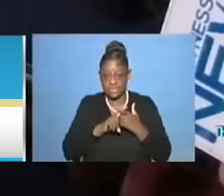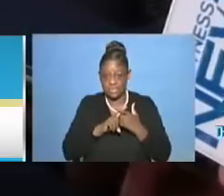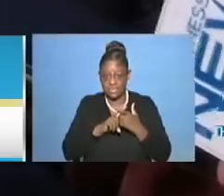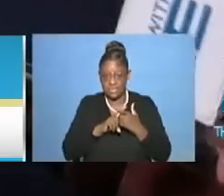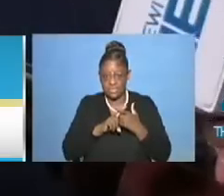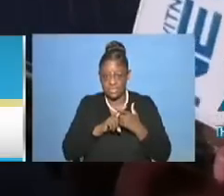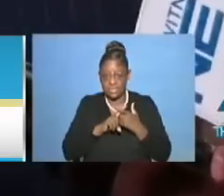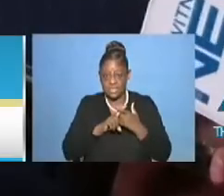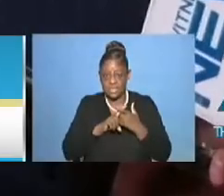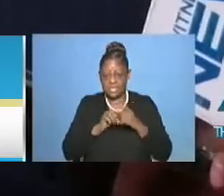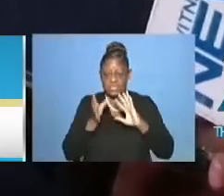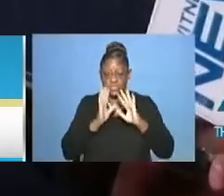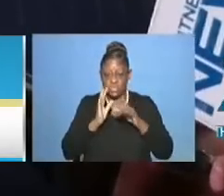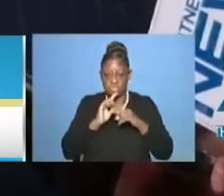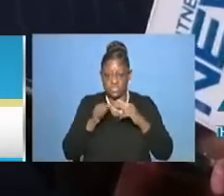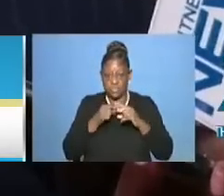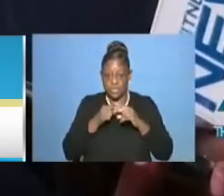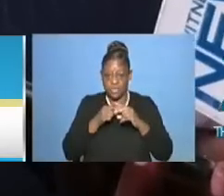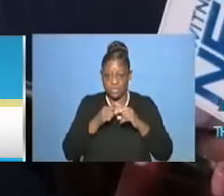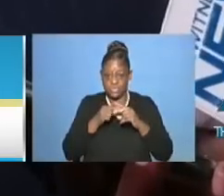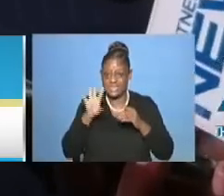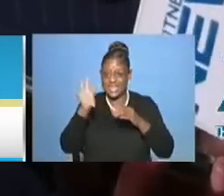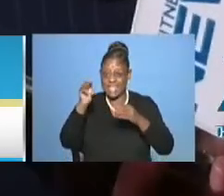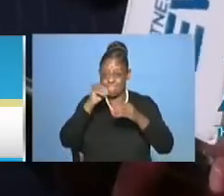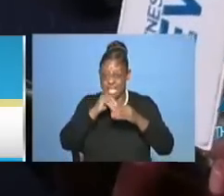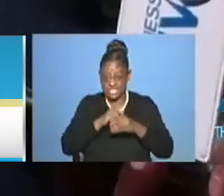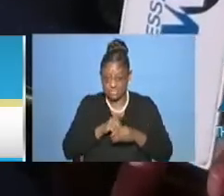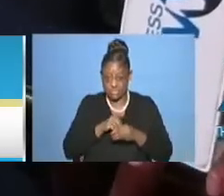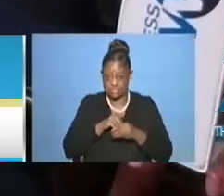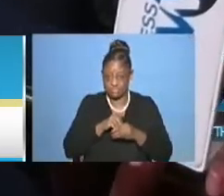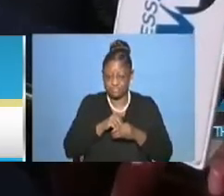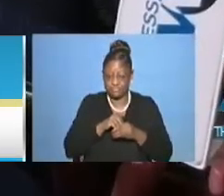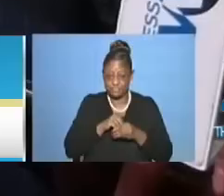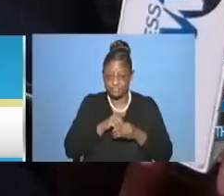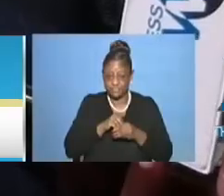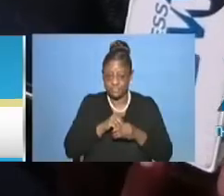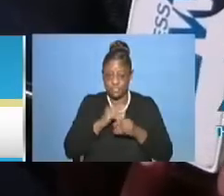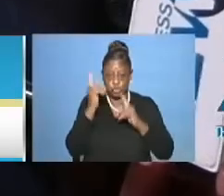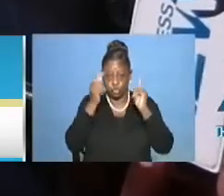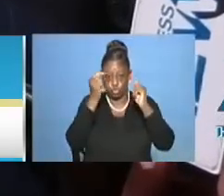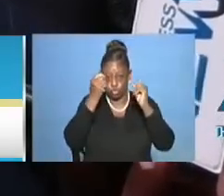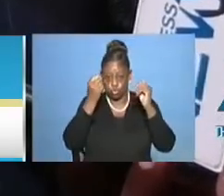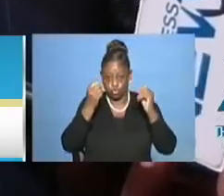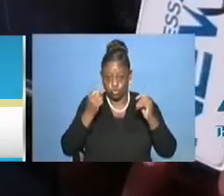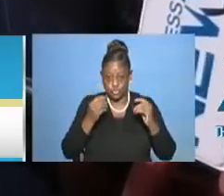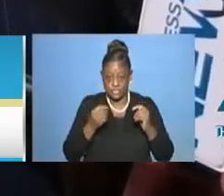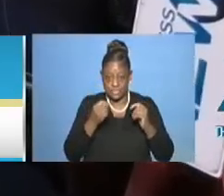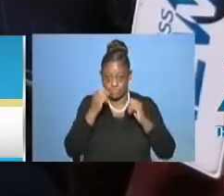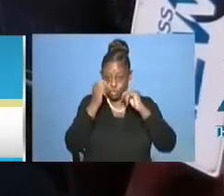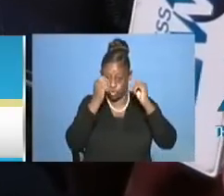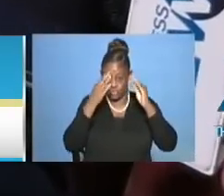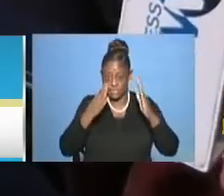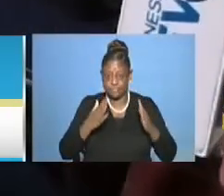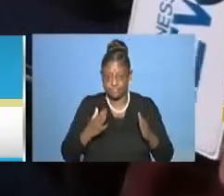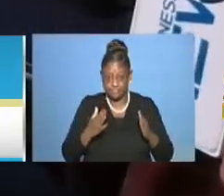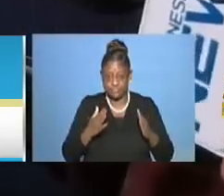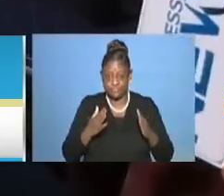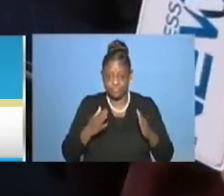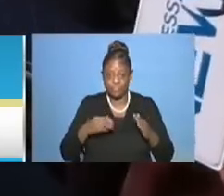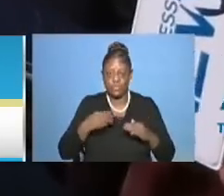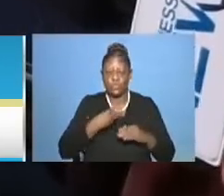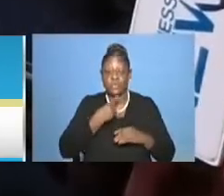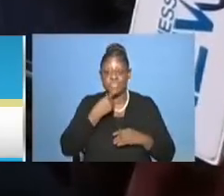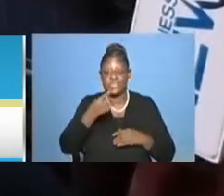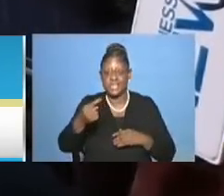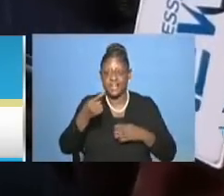So as it relates to the investment space, as it relates to the tourism market, we have to tell